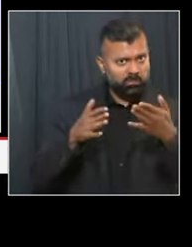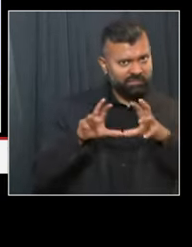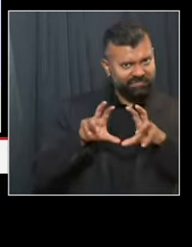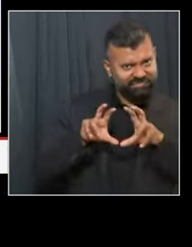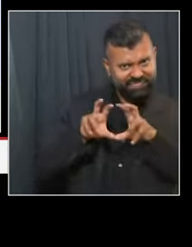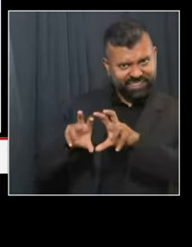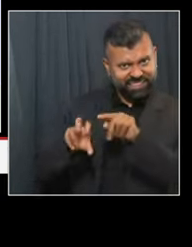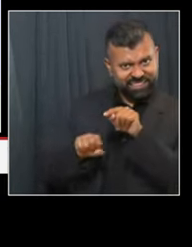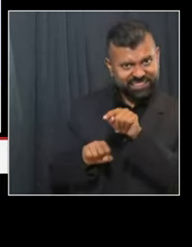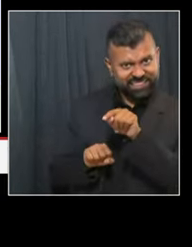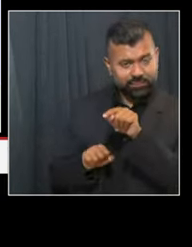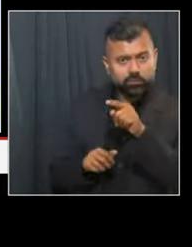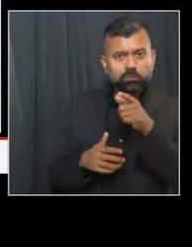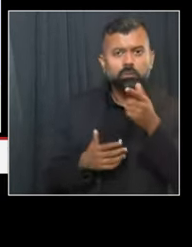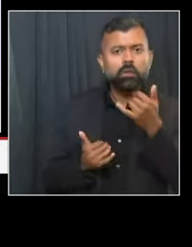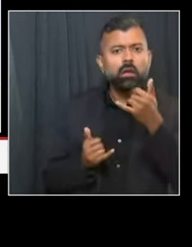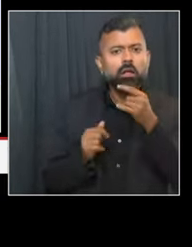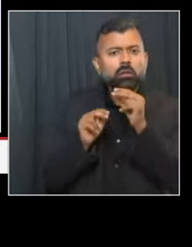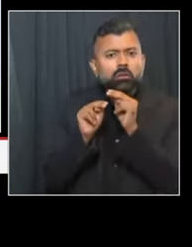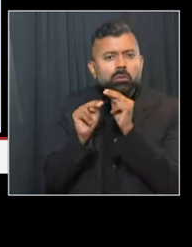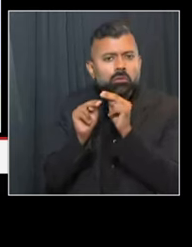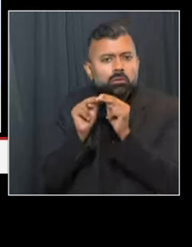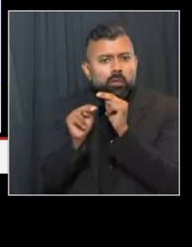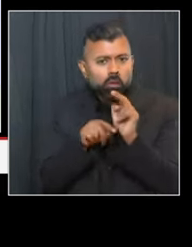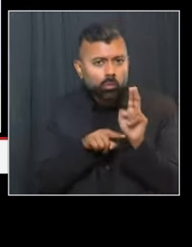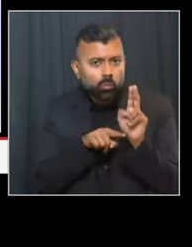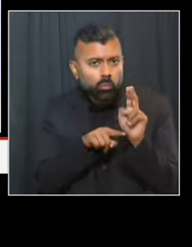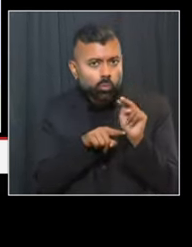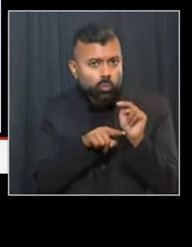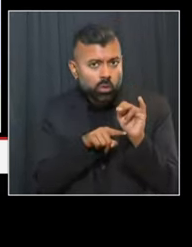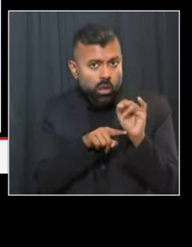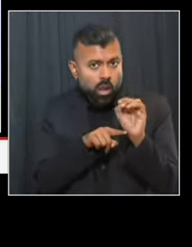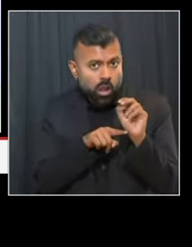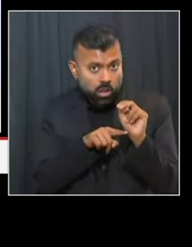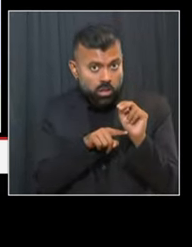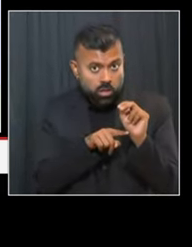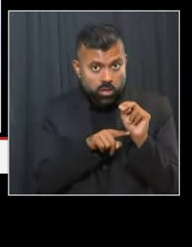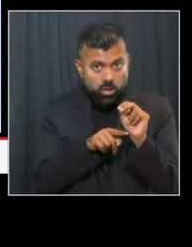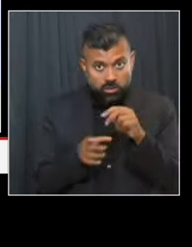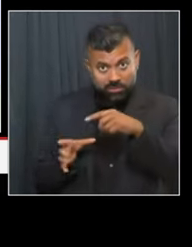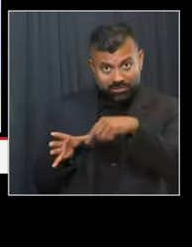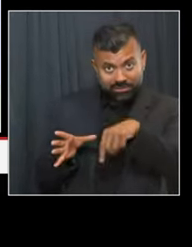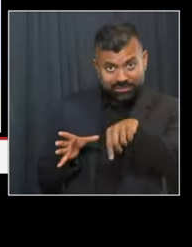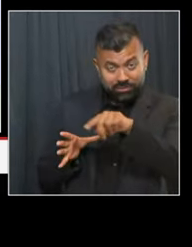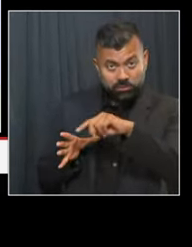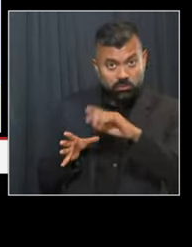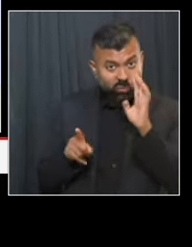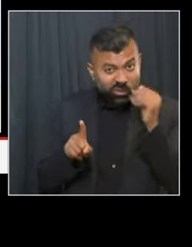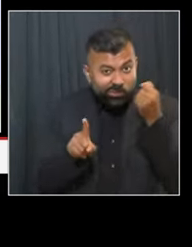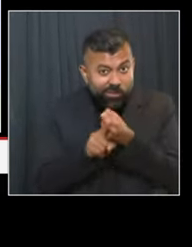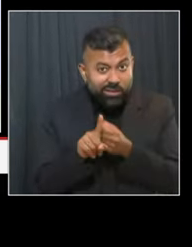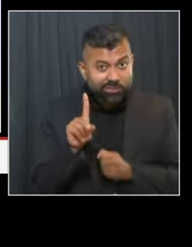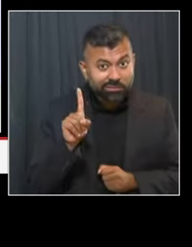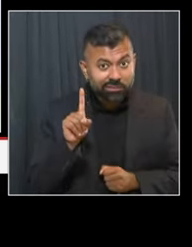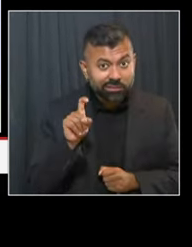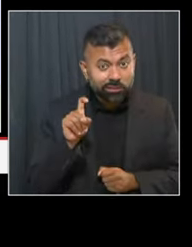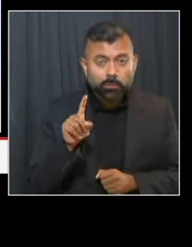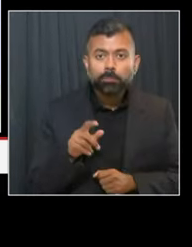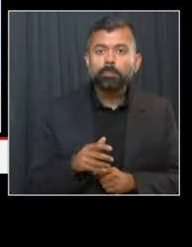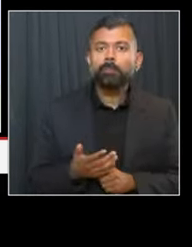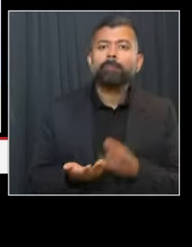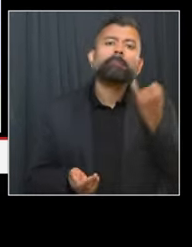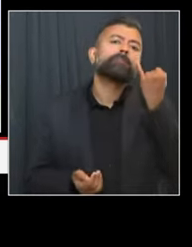our union members will be affected, particularly if they go to arbitration, and I know